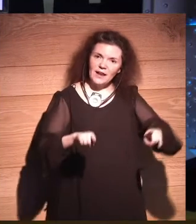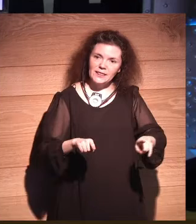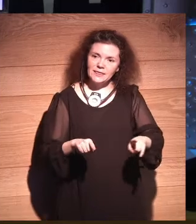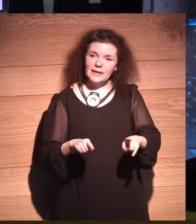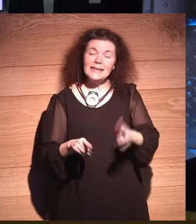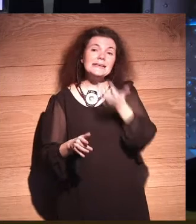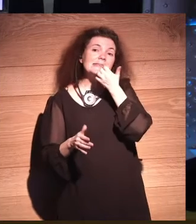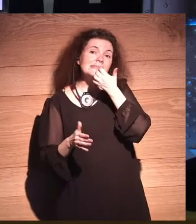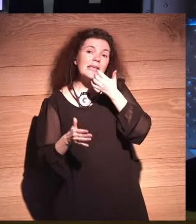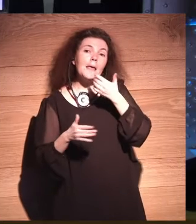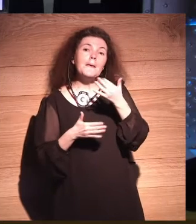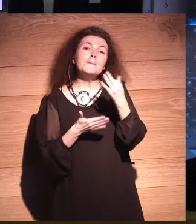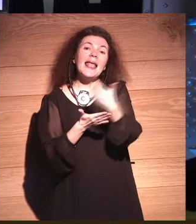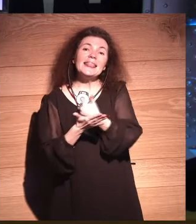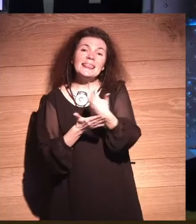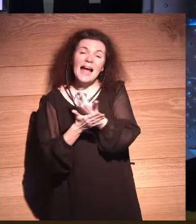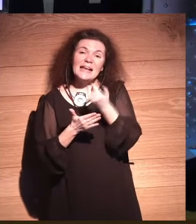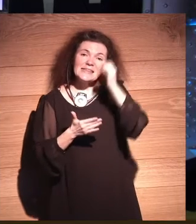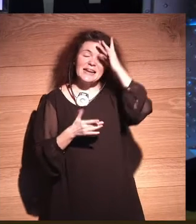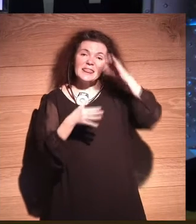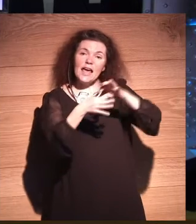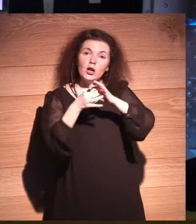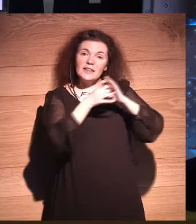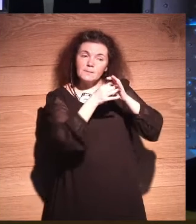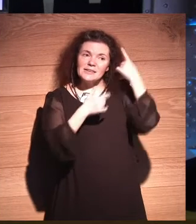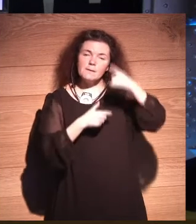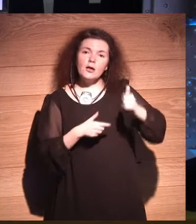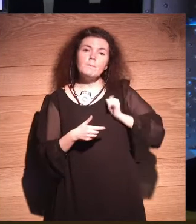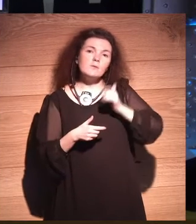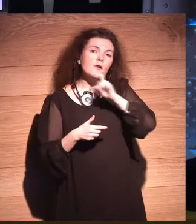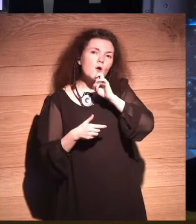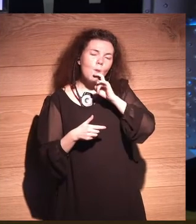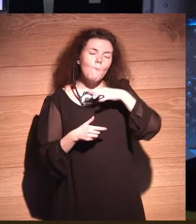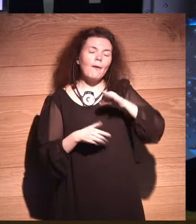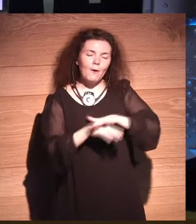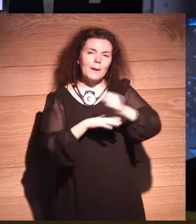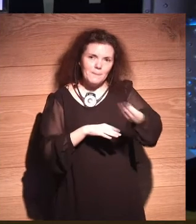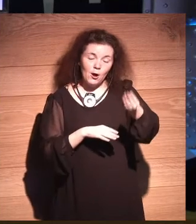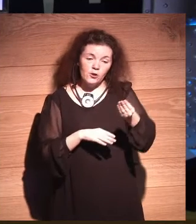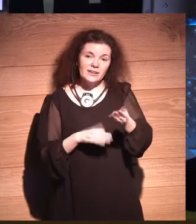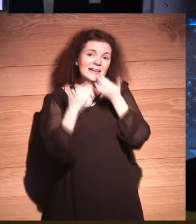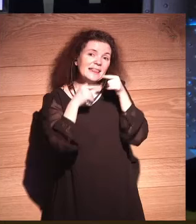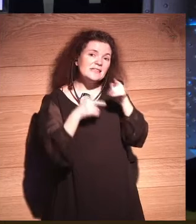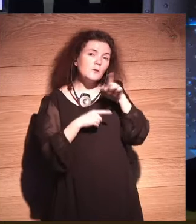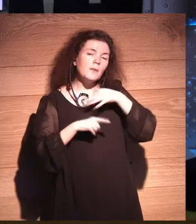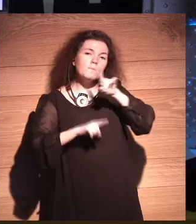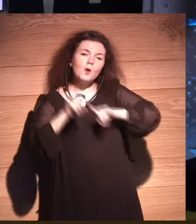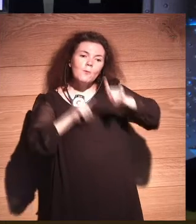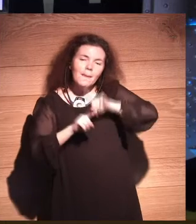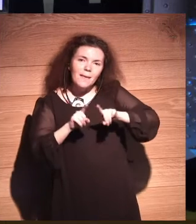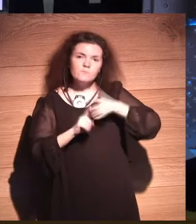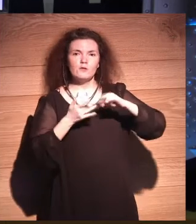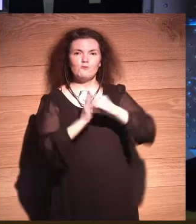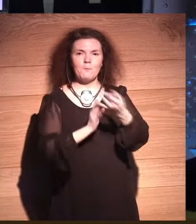collective intelligence of all of us to solve problems more effectively. If we can actually think about how